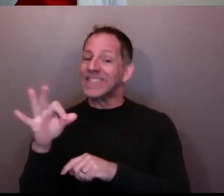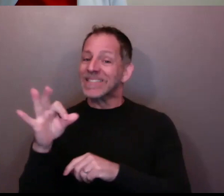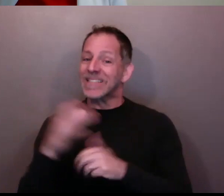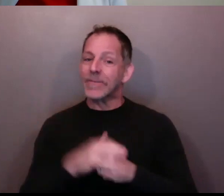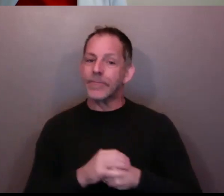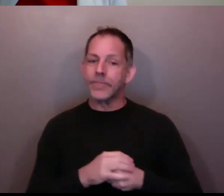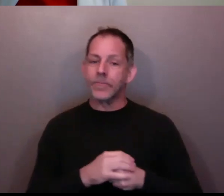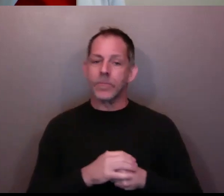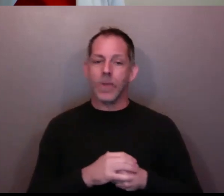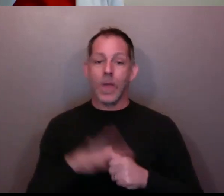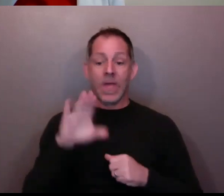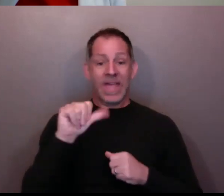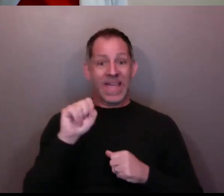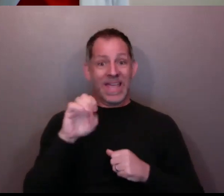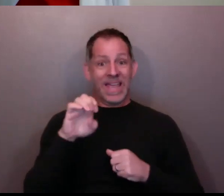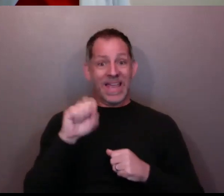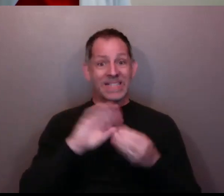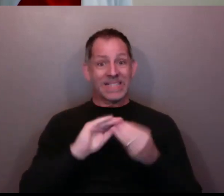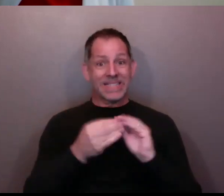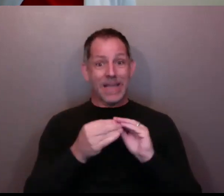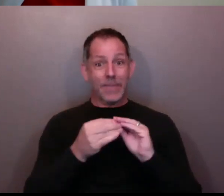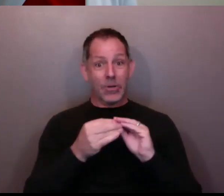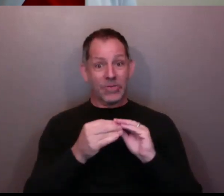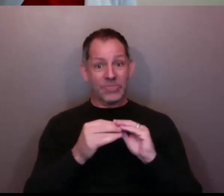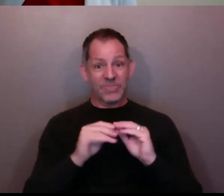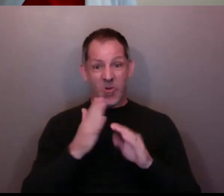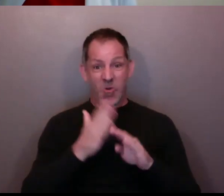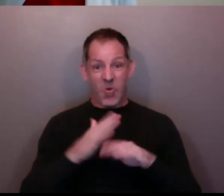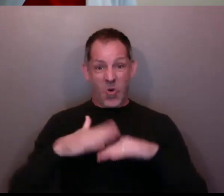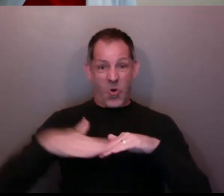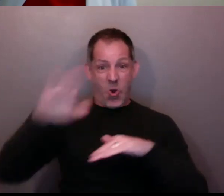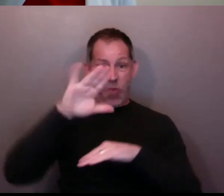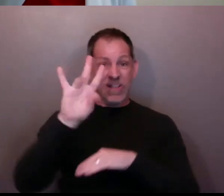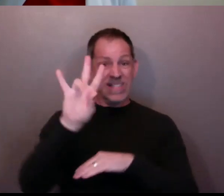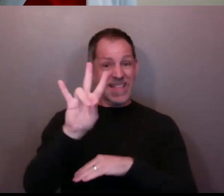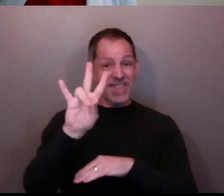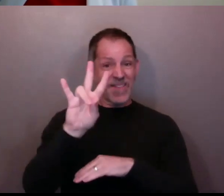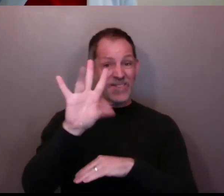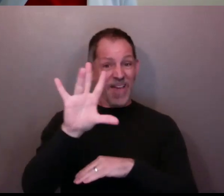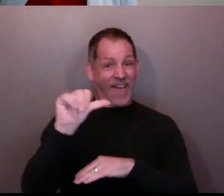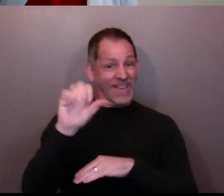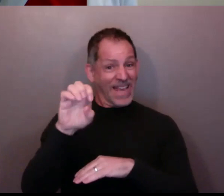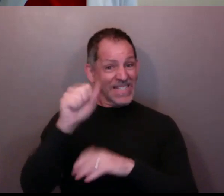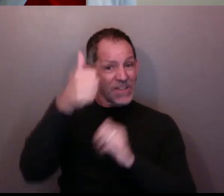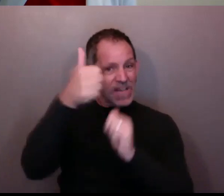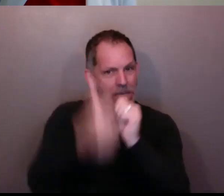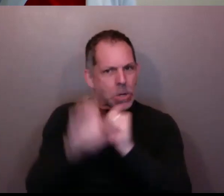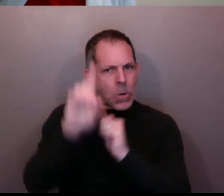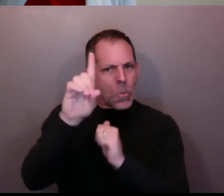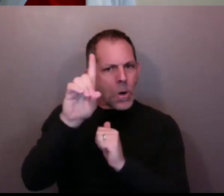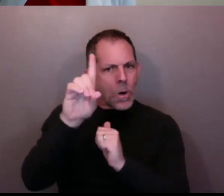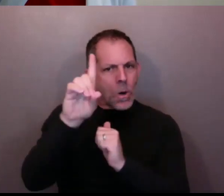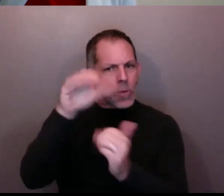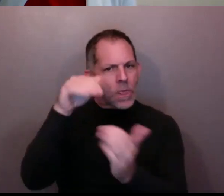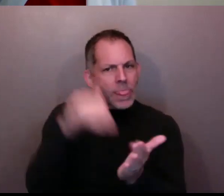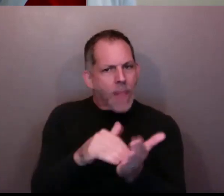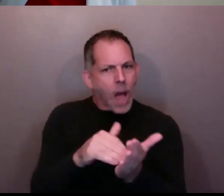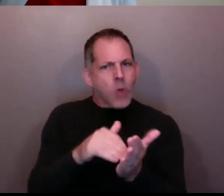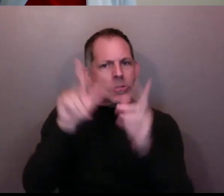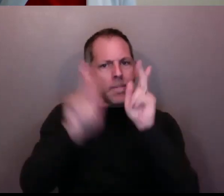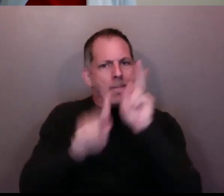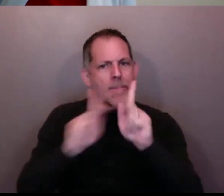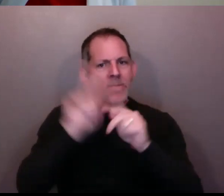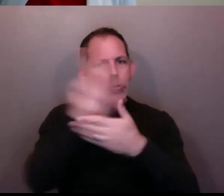exceeds 75 per 100,000 per 2 weeks, we are in phase one of the long-term care